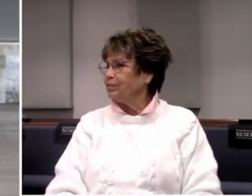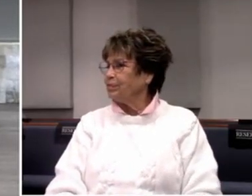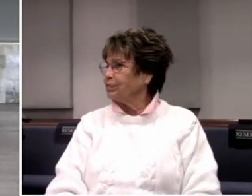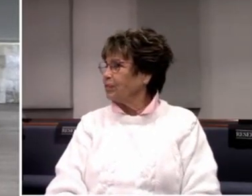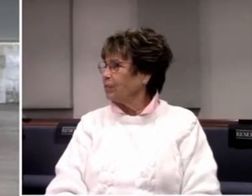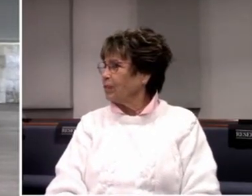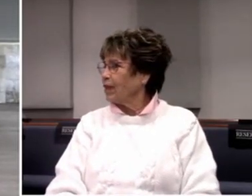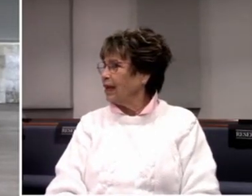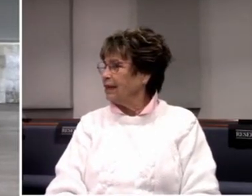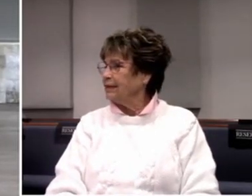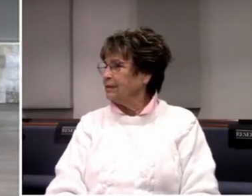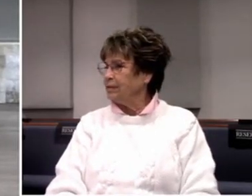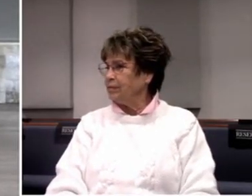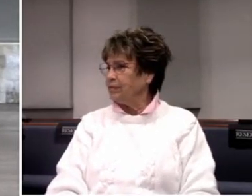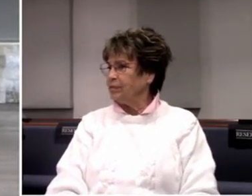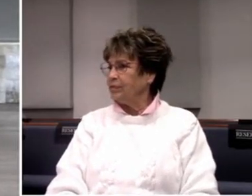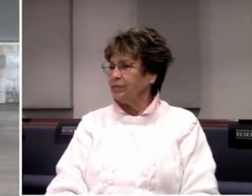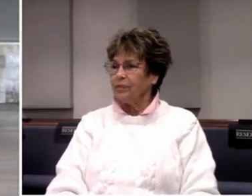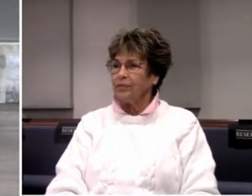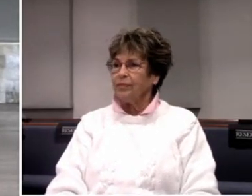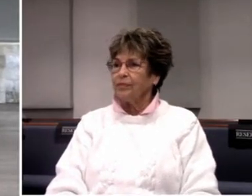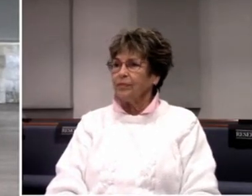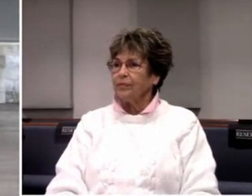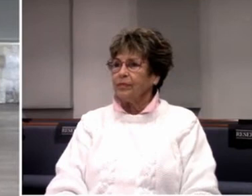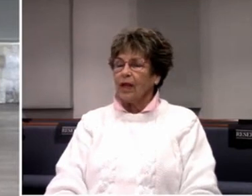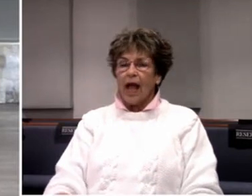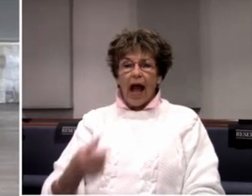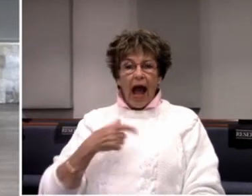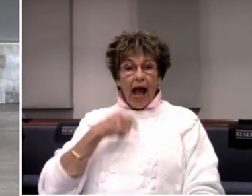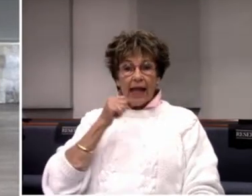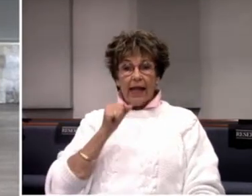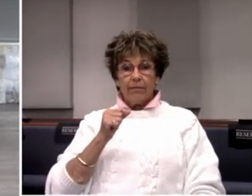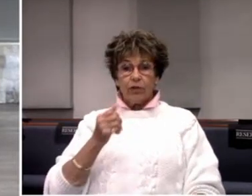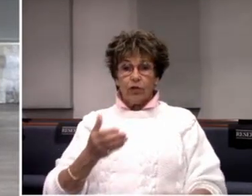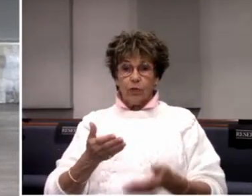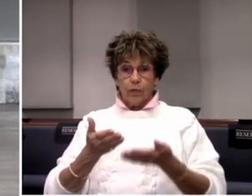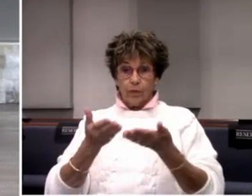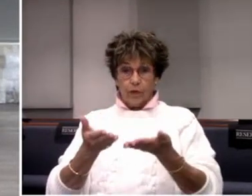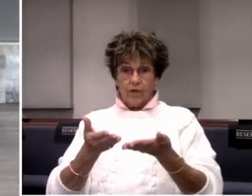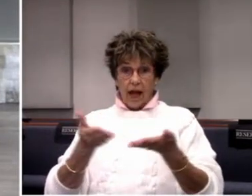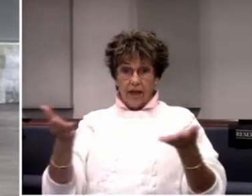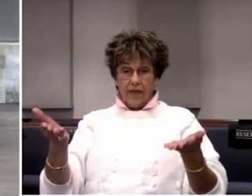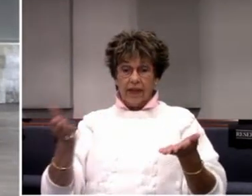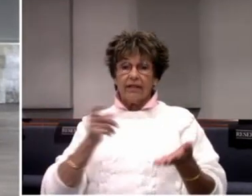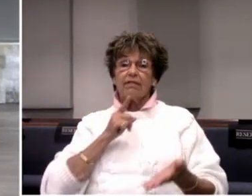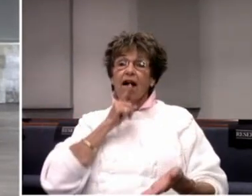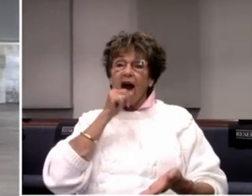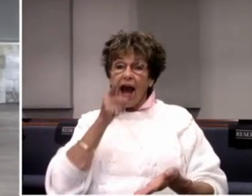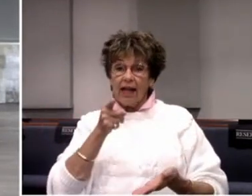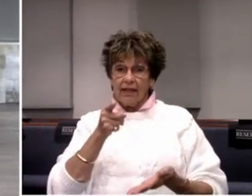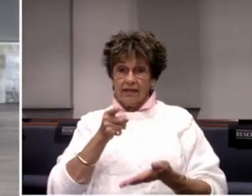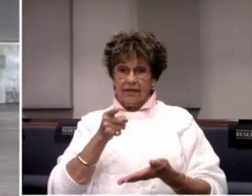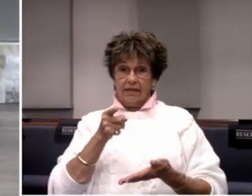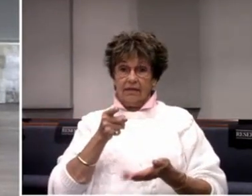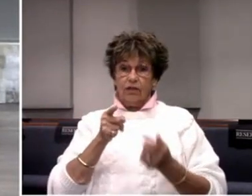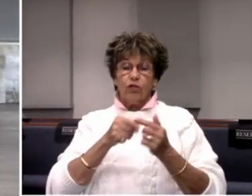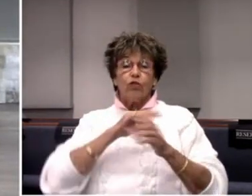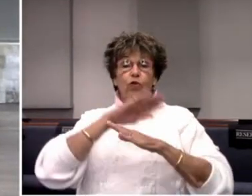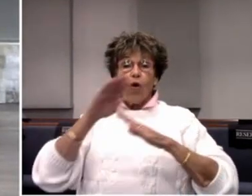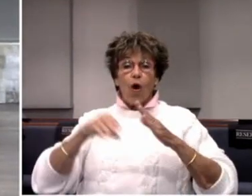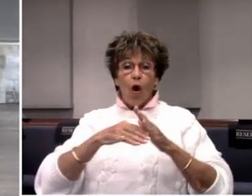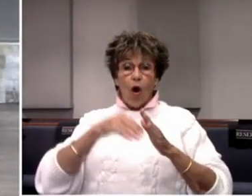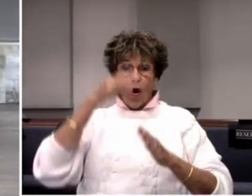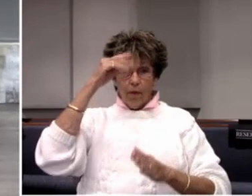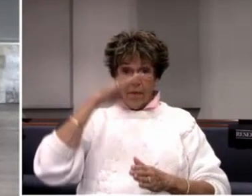to provide things honest in the sight of all men. All